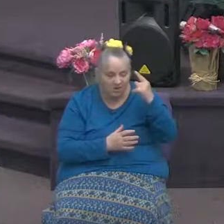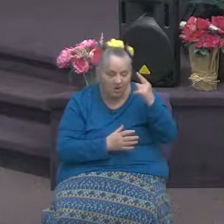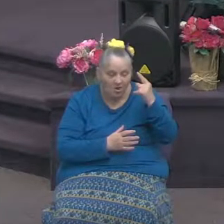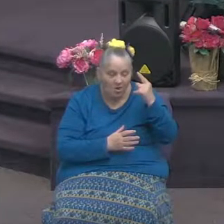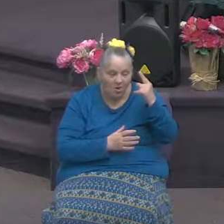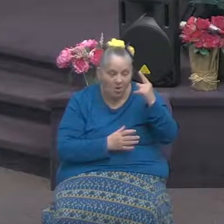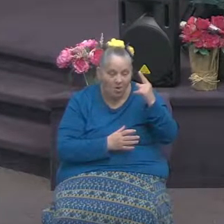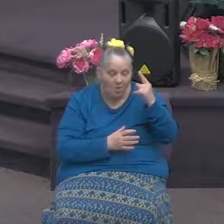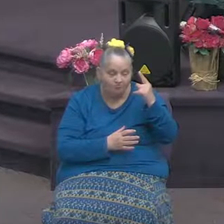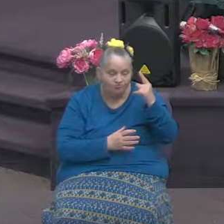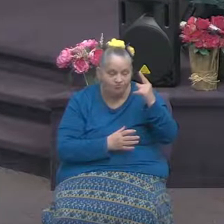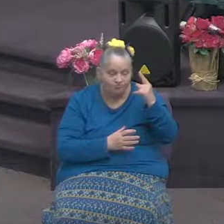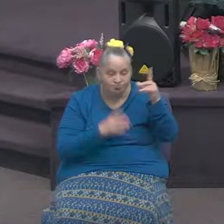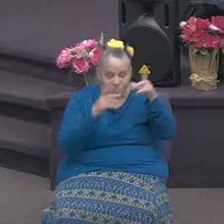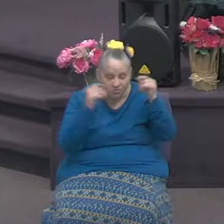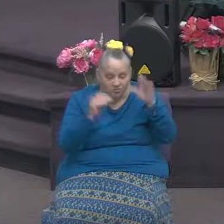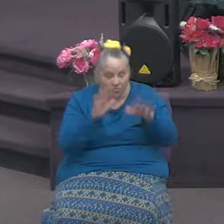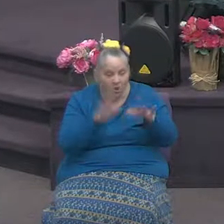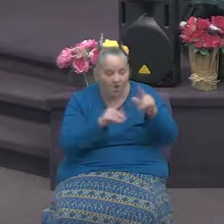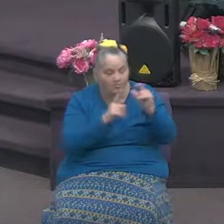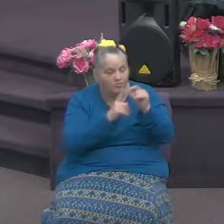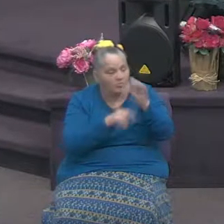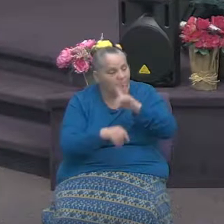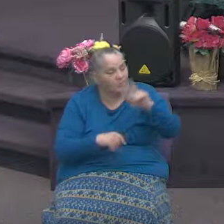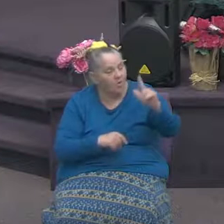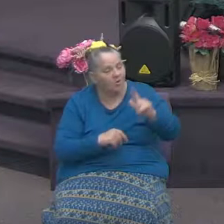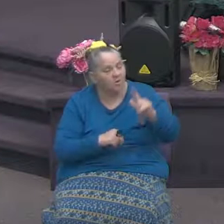the walking word of the Lord.